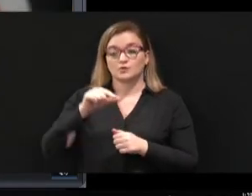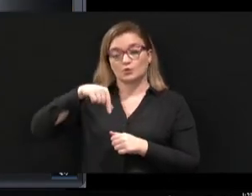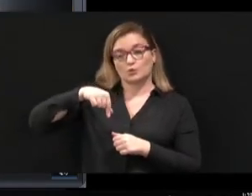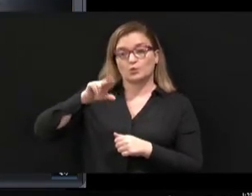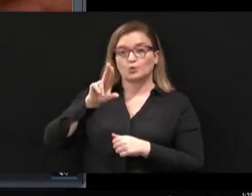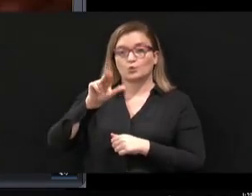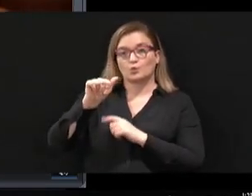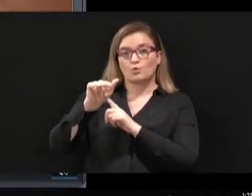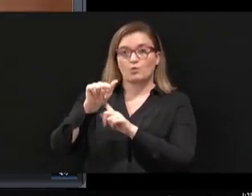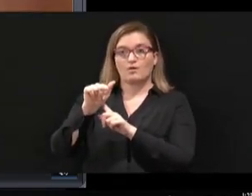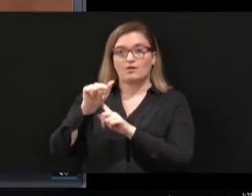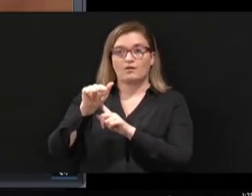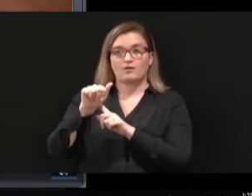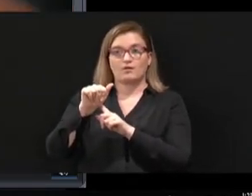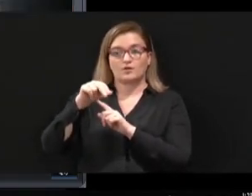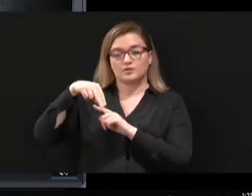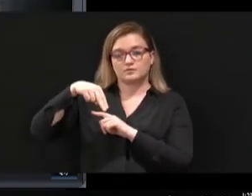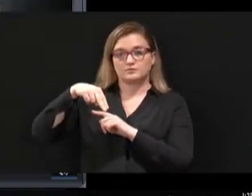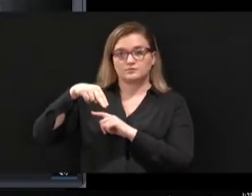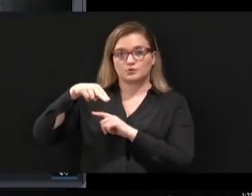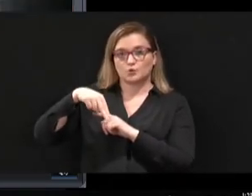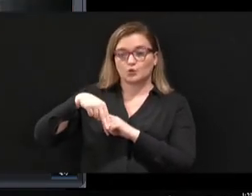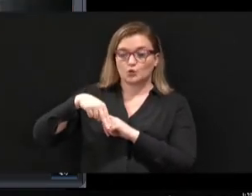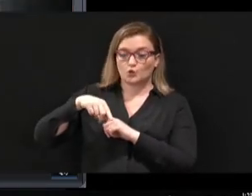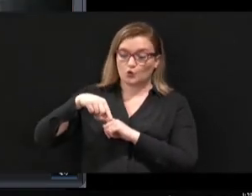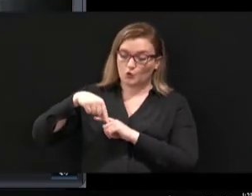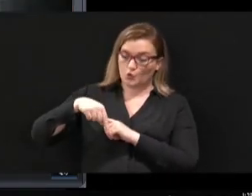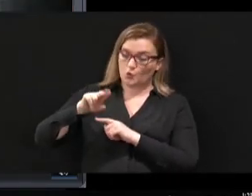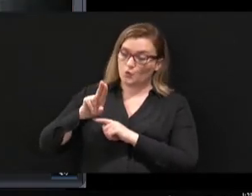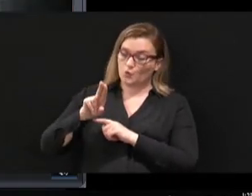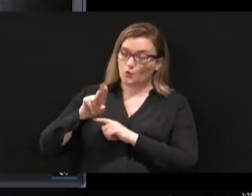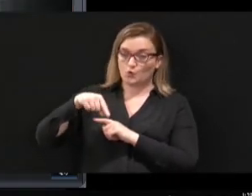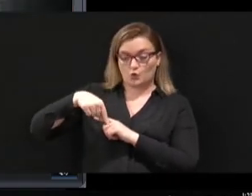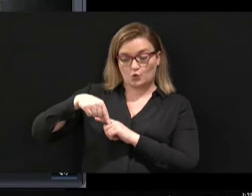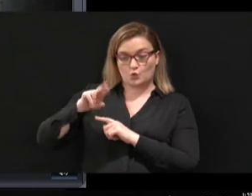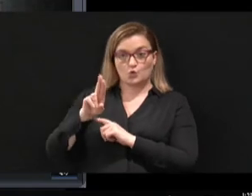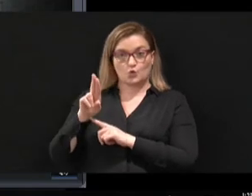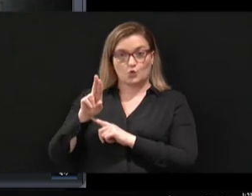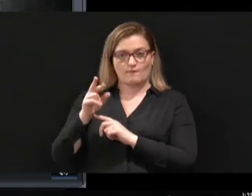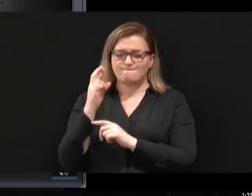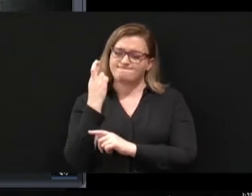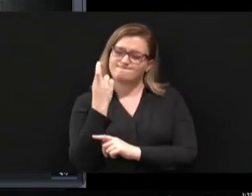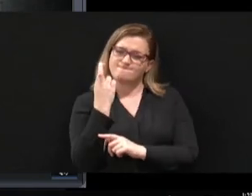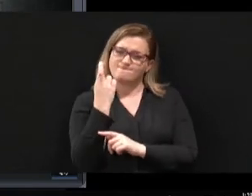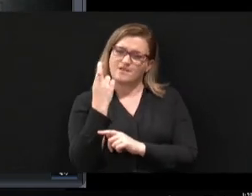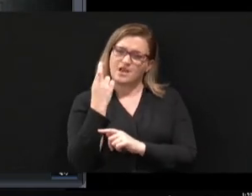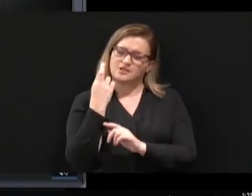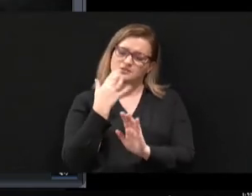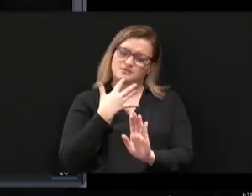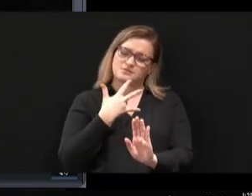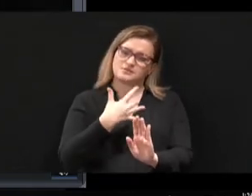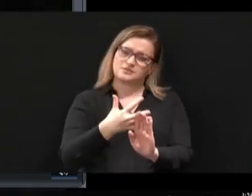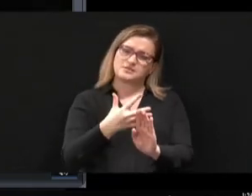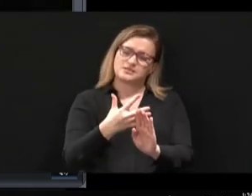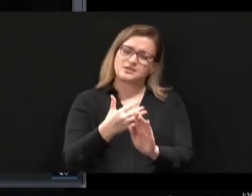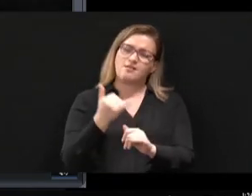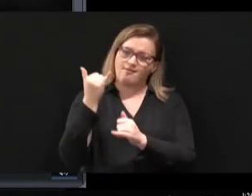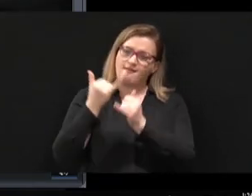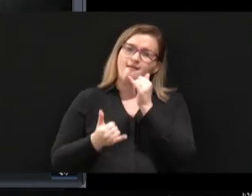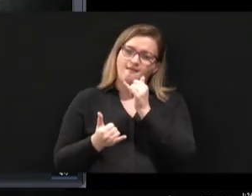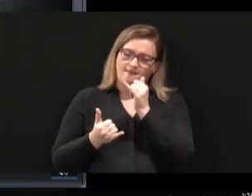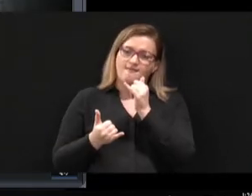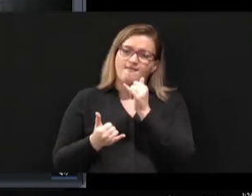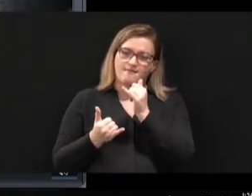And there's a rule for this one. Q and U are friends until the end. Can you say that? Q and U are friends until the